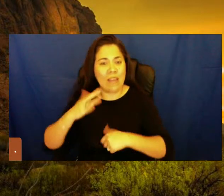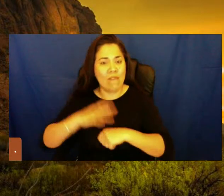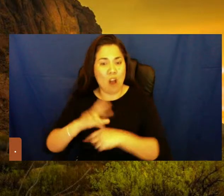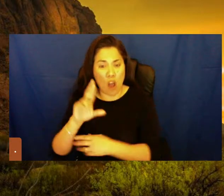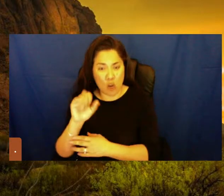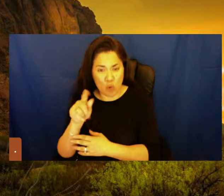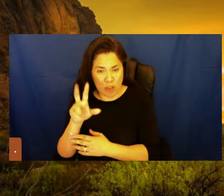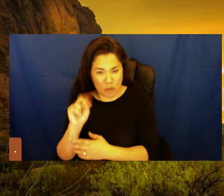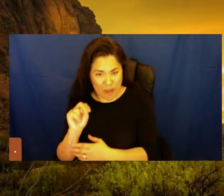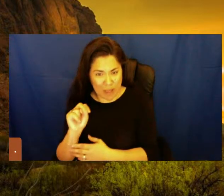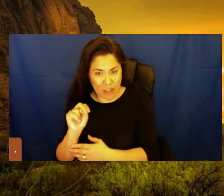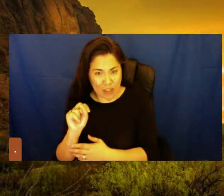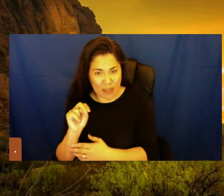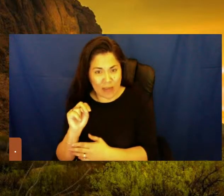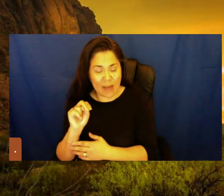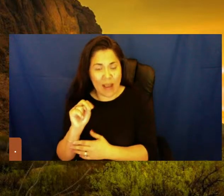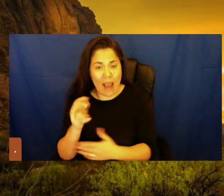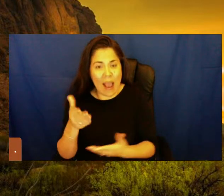earned